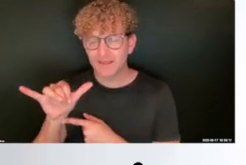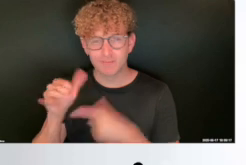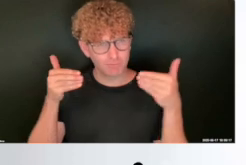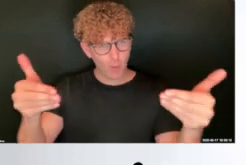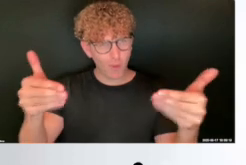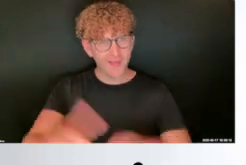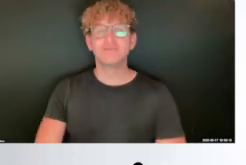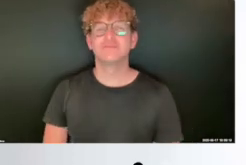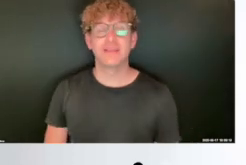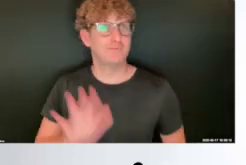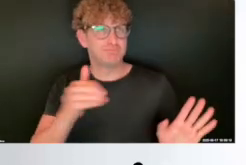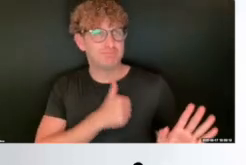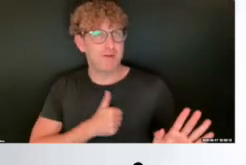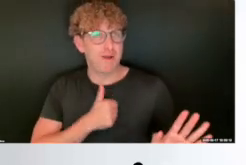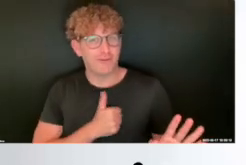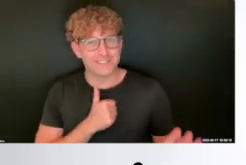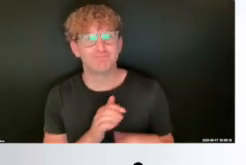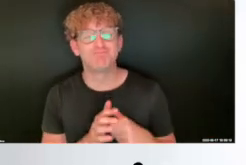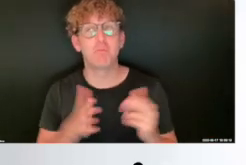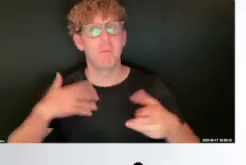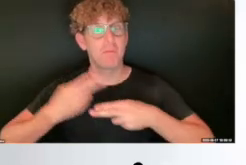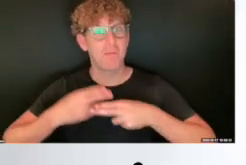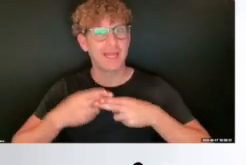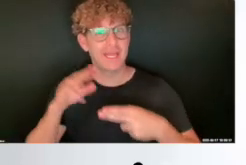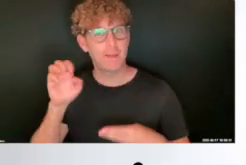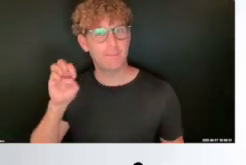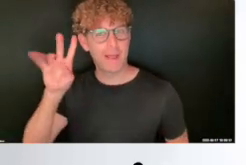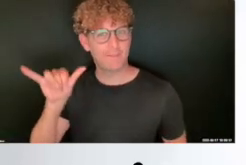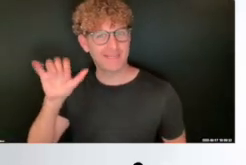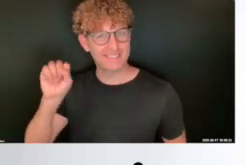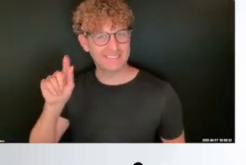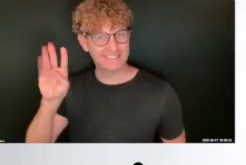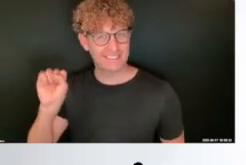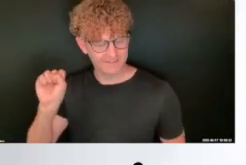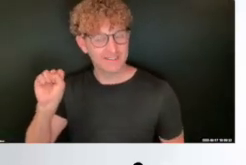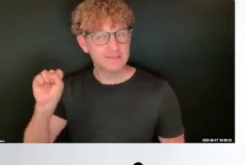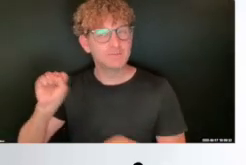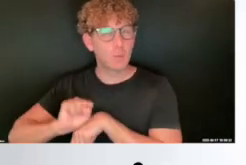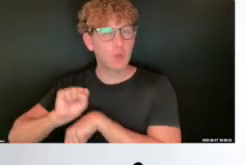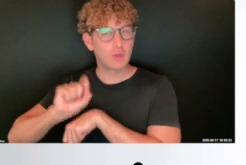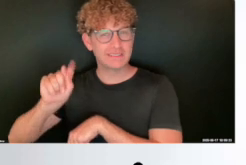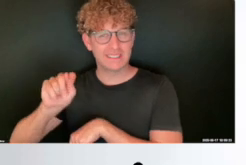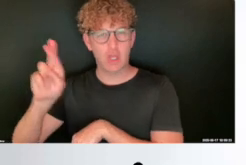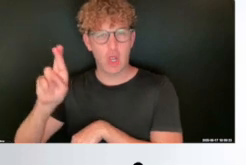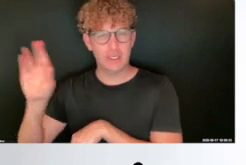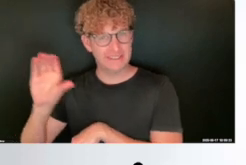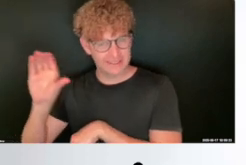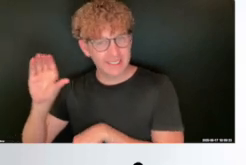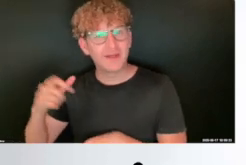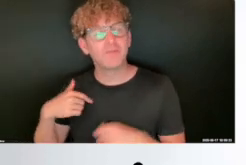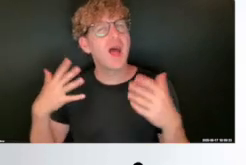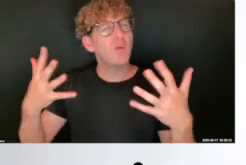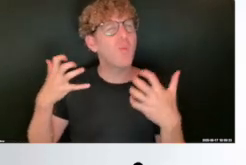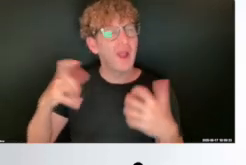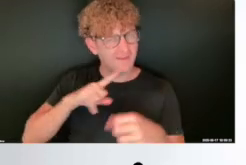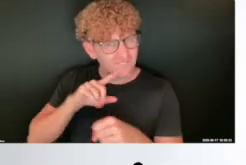million that's allocated from the Air Quality Improvement Fund, the only proposed allocation so far is that 5 million